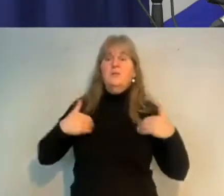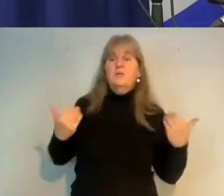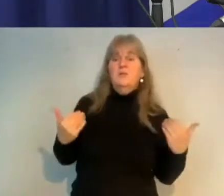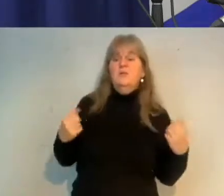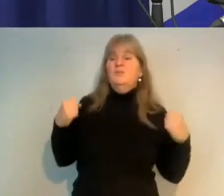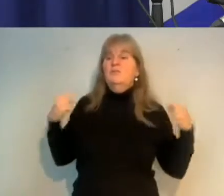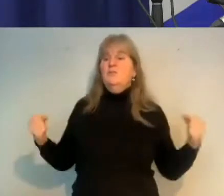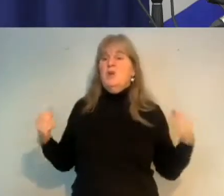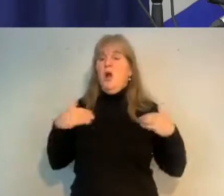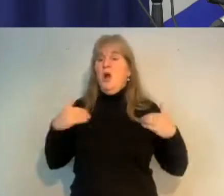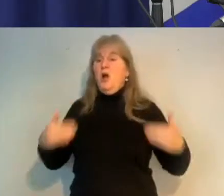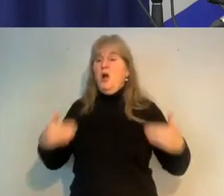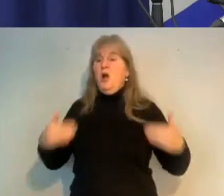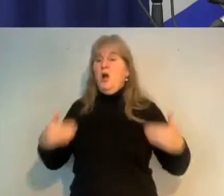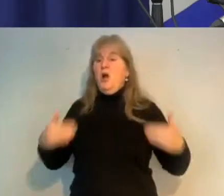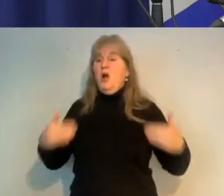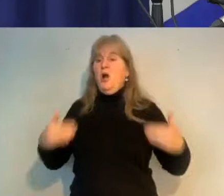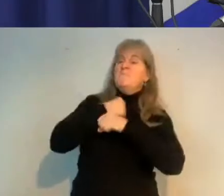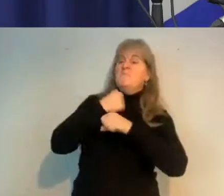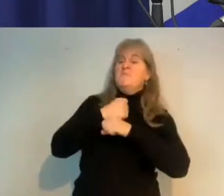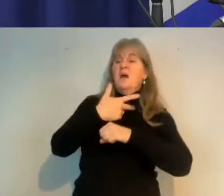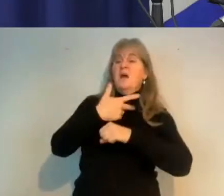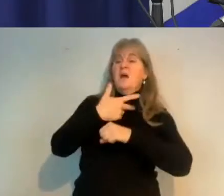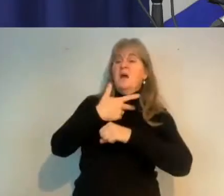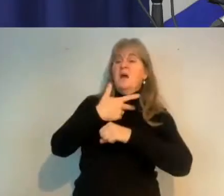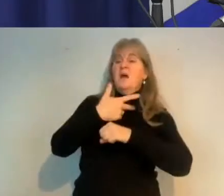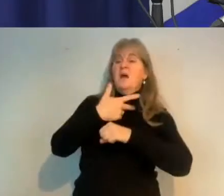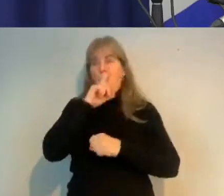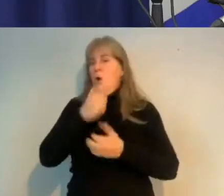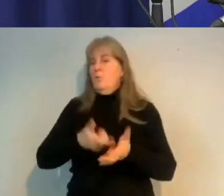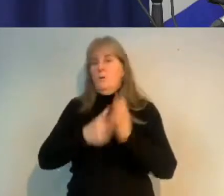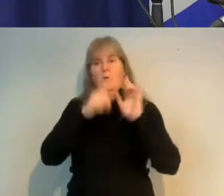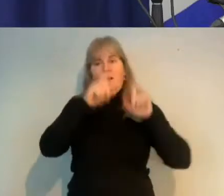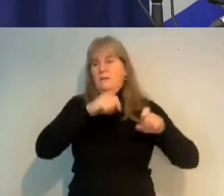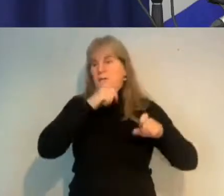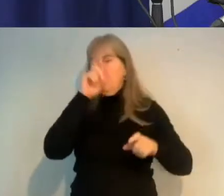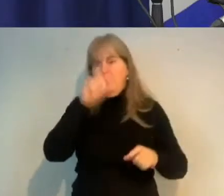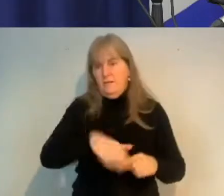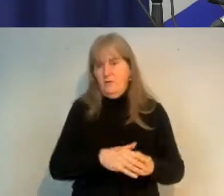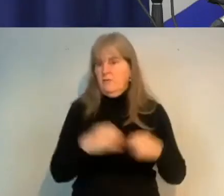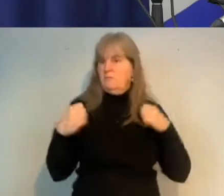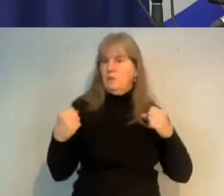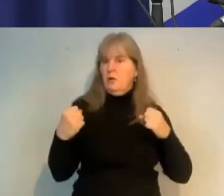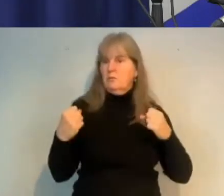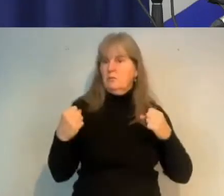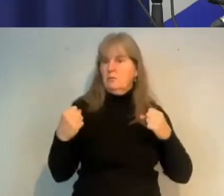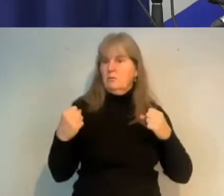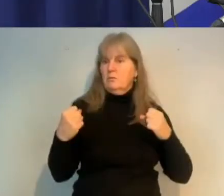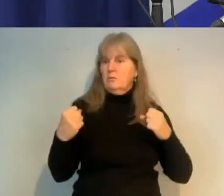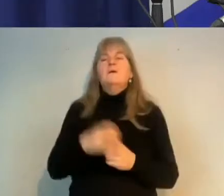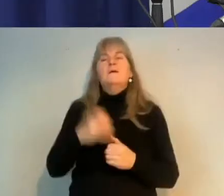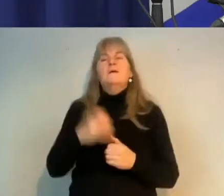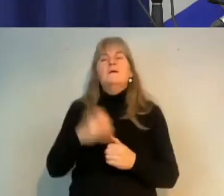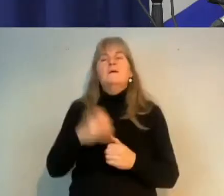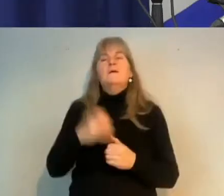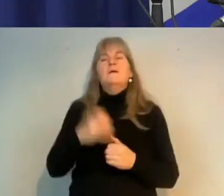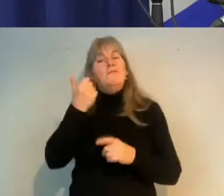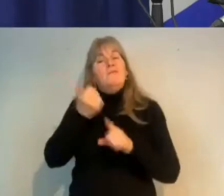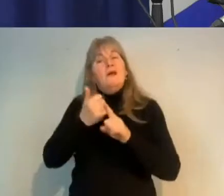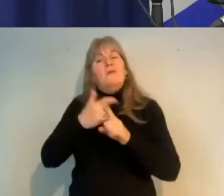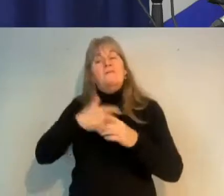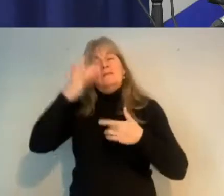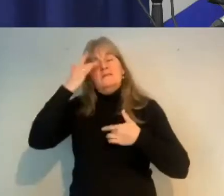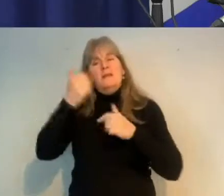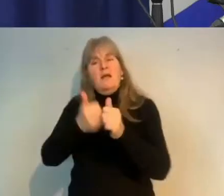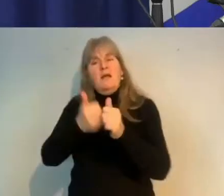by vaccines, do not require testing. Keeping away from others by isolating for 7 days and taking care of